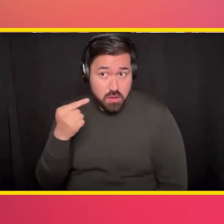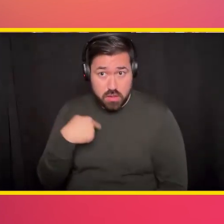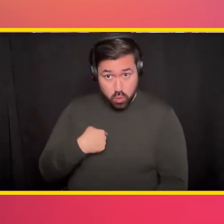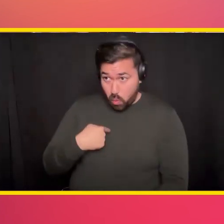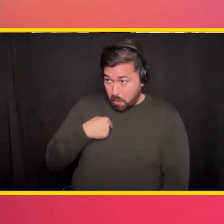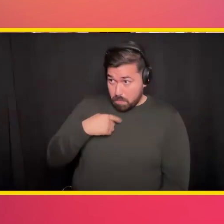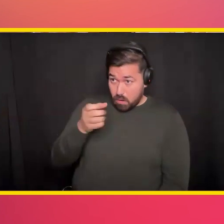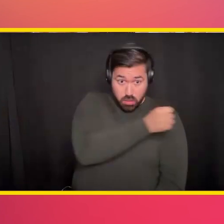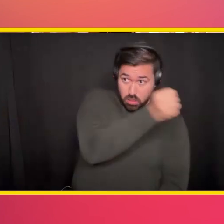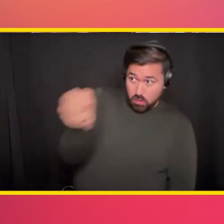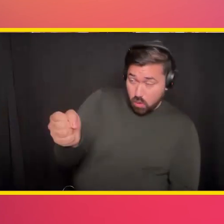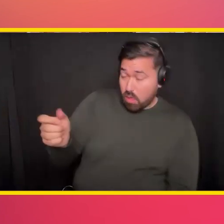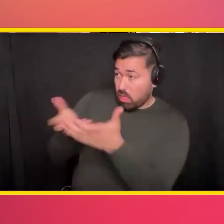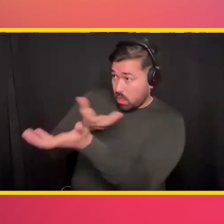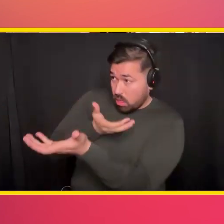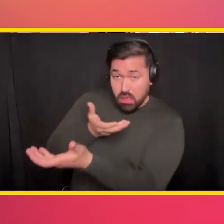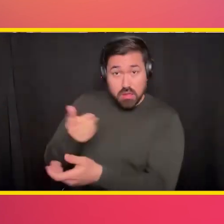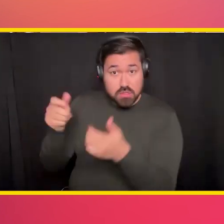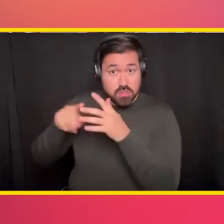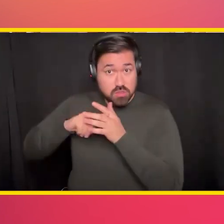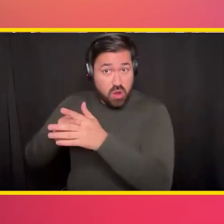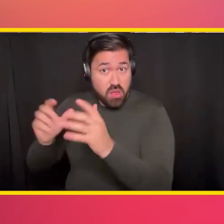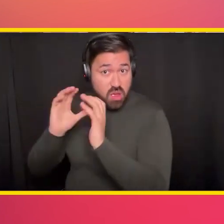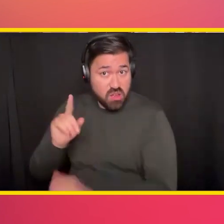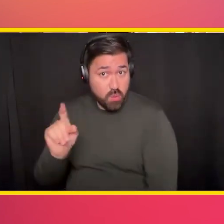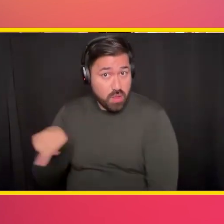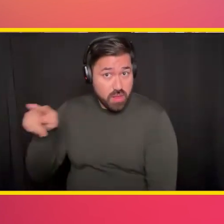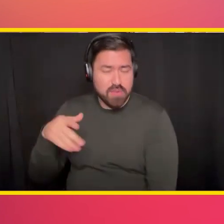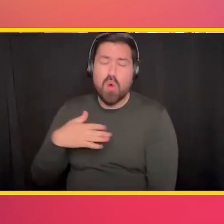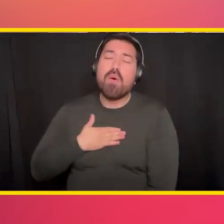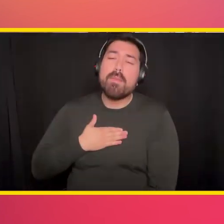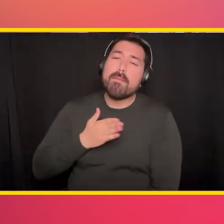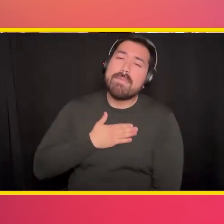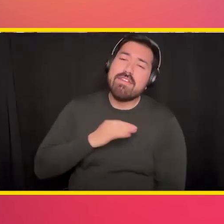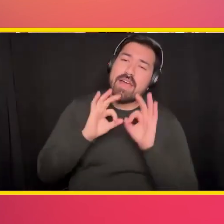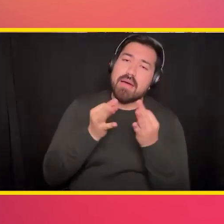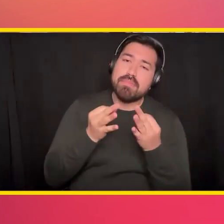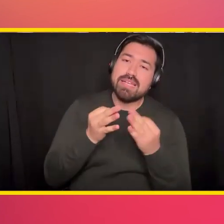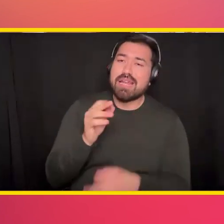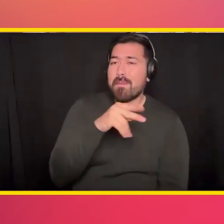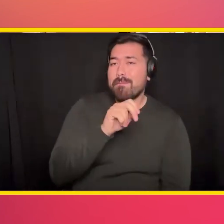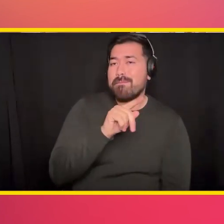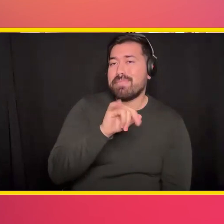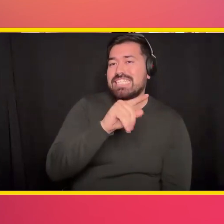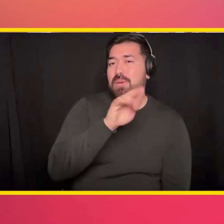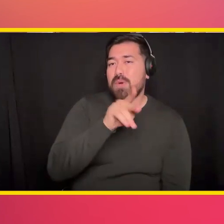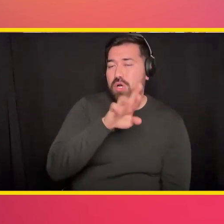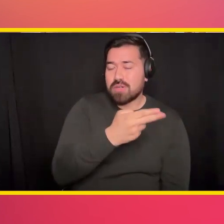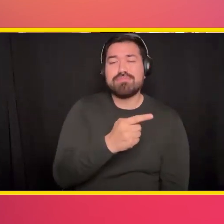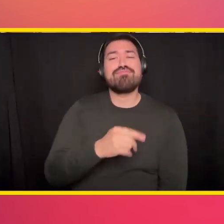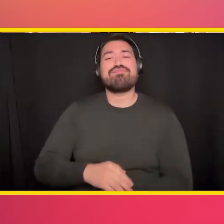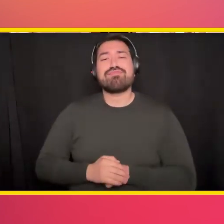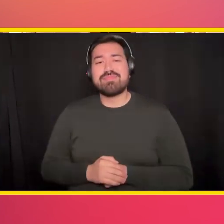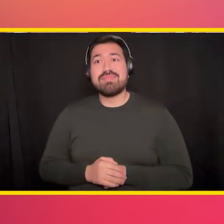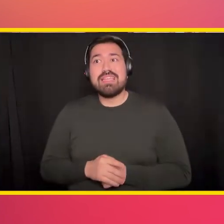your uncle at Christmas? I'm trying to be home with my family in Pittsburgh. I got my own uncles and aunts that need to